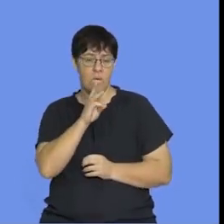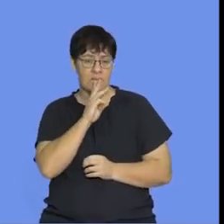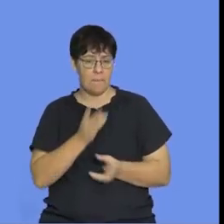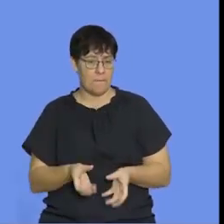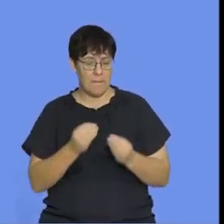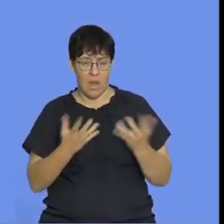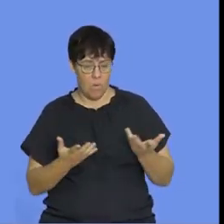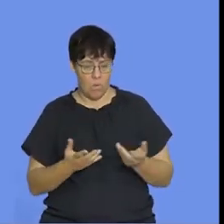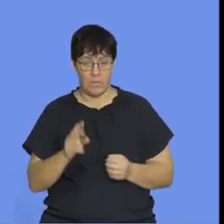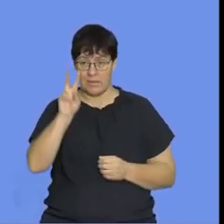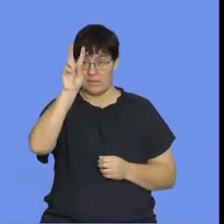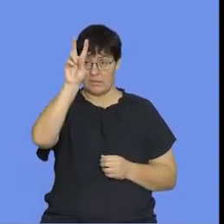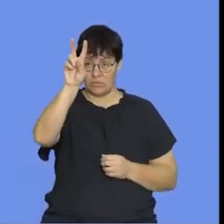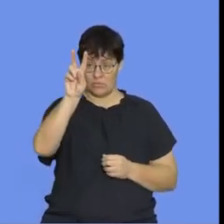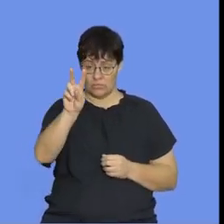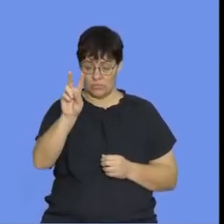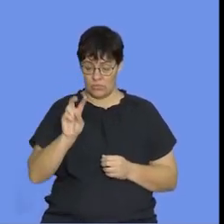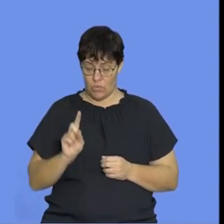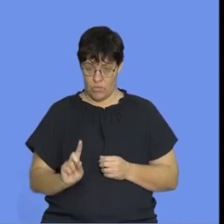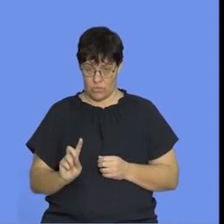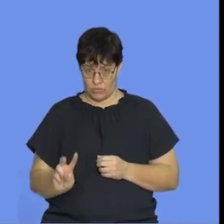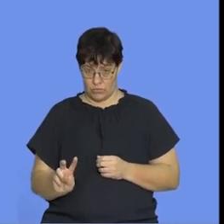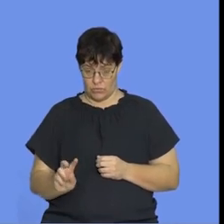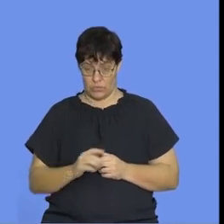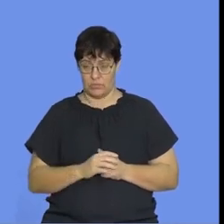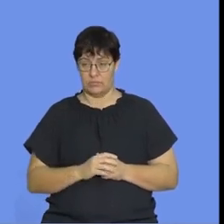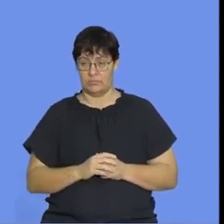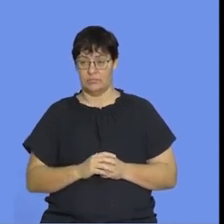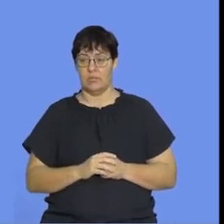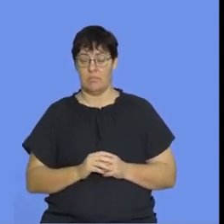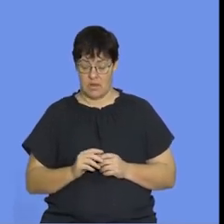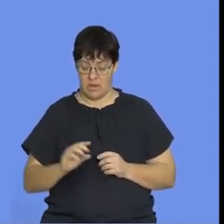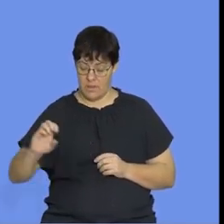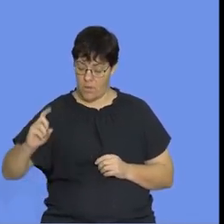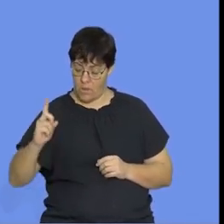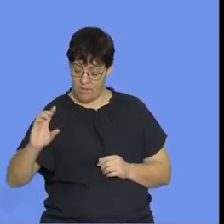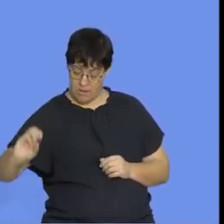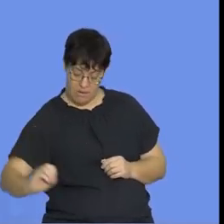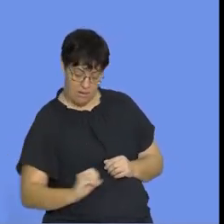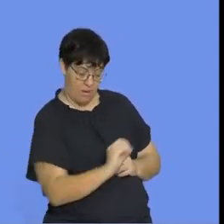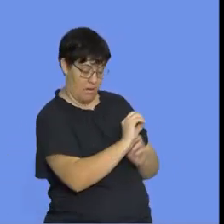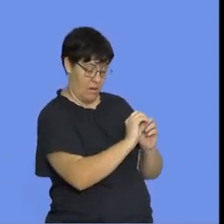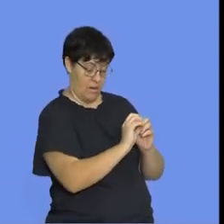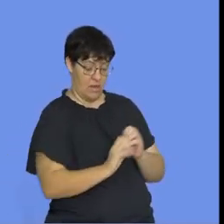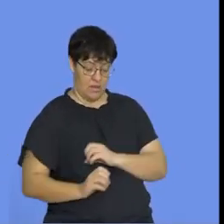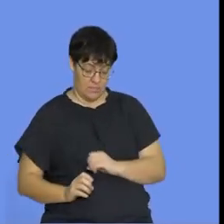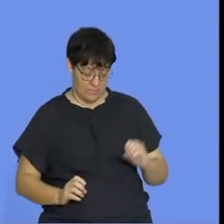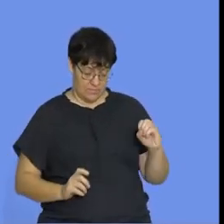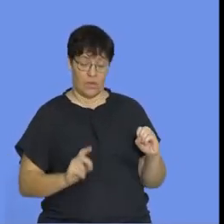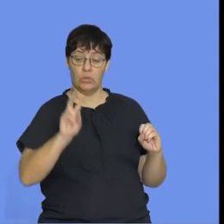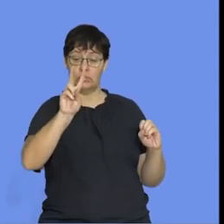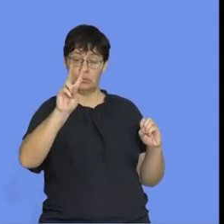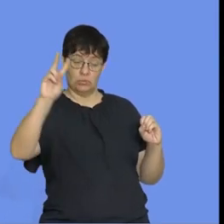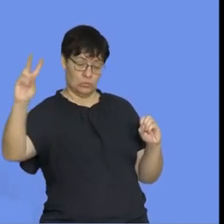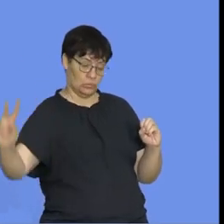is actually happening here, we've got, these are the new bonds that are formed, okay. These are the new bonds.